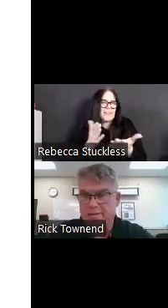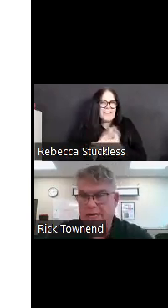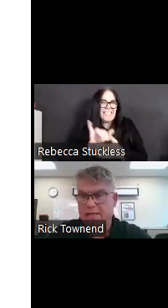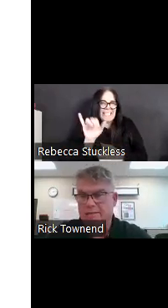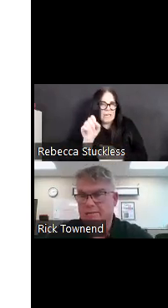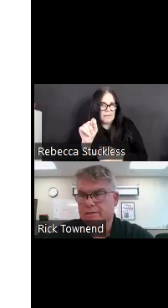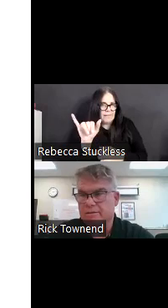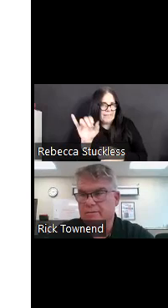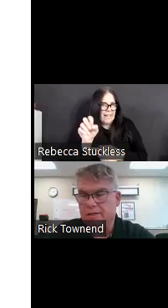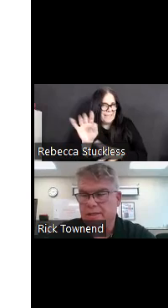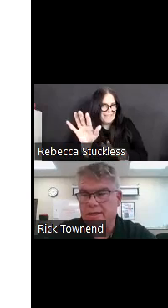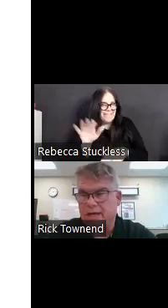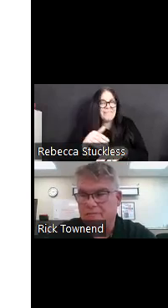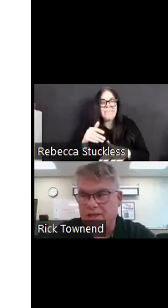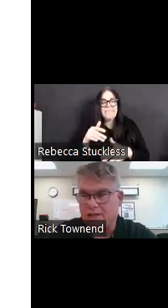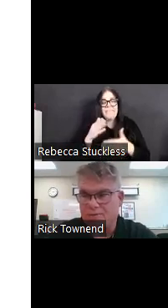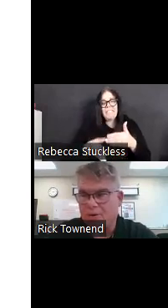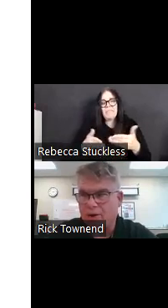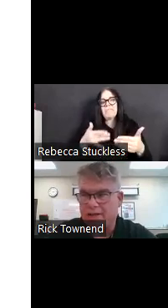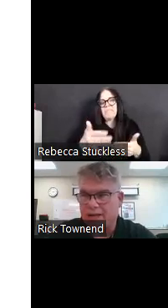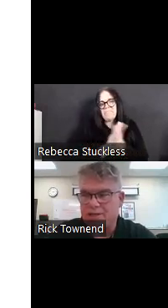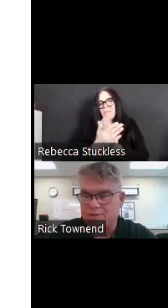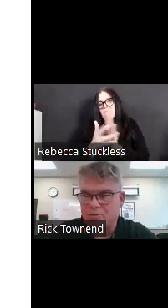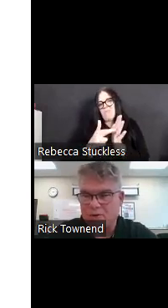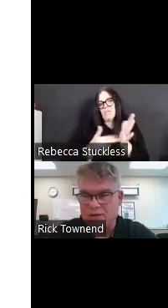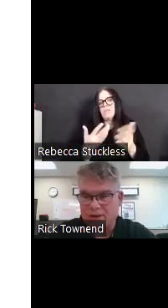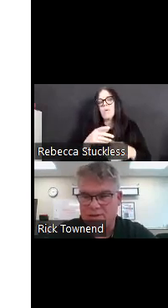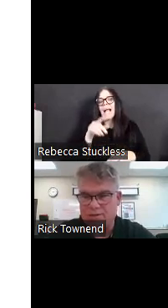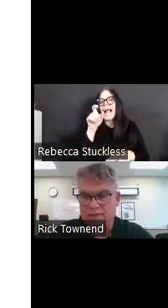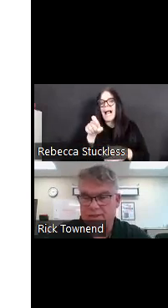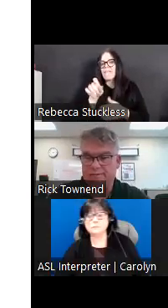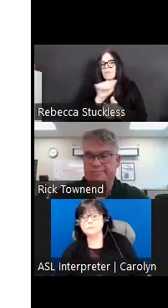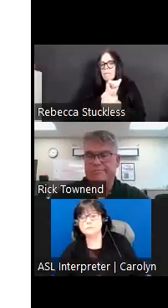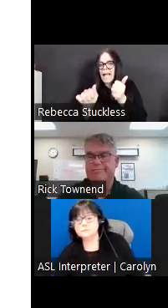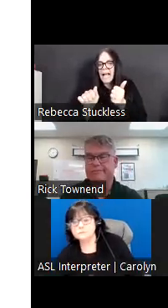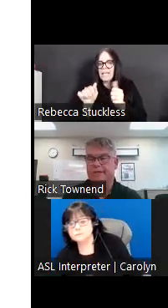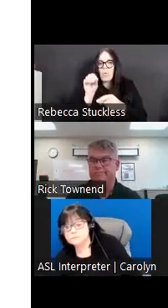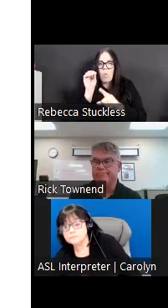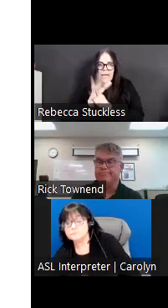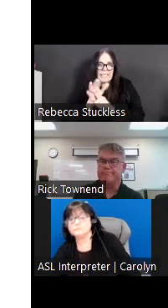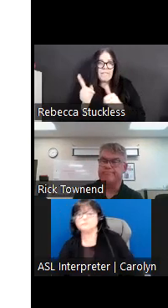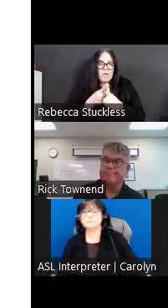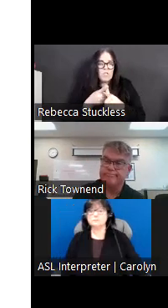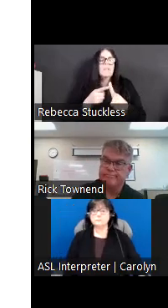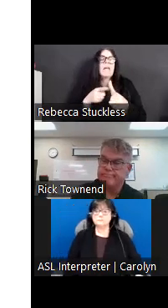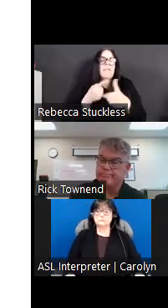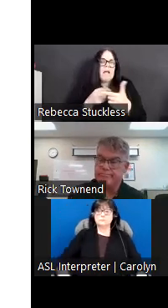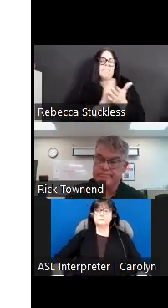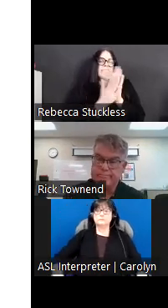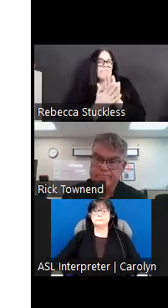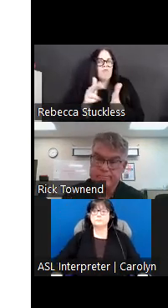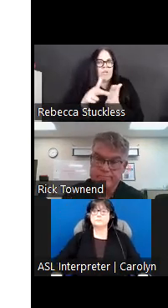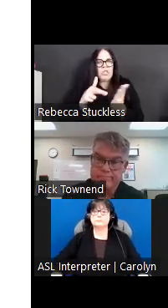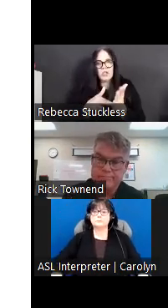yet. So you have to clear orientation before you get registered with us. Yeah.